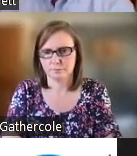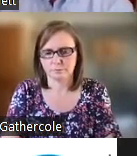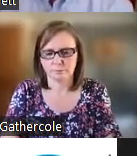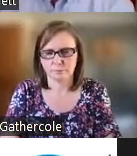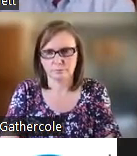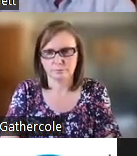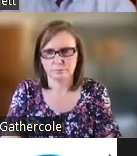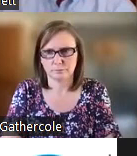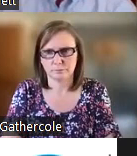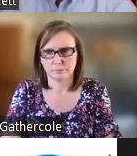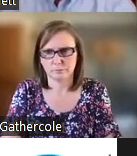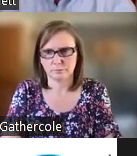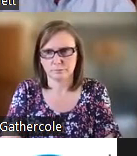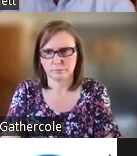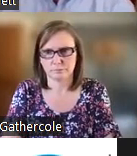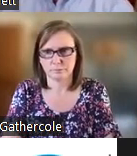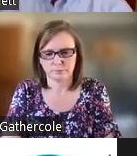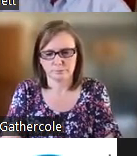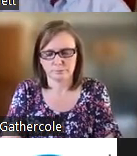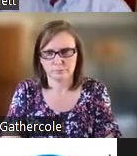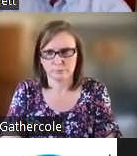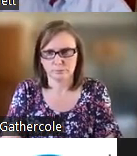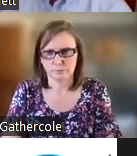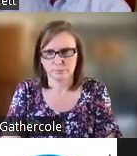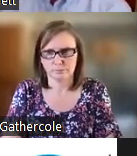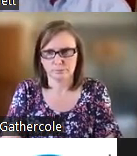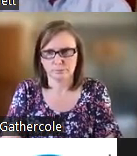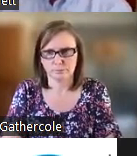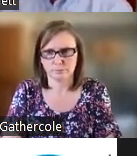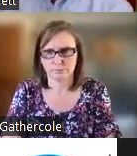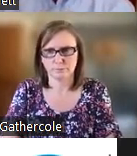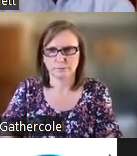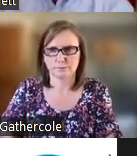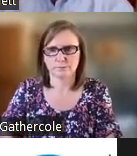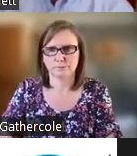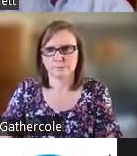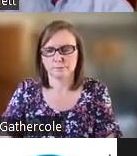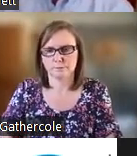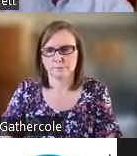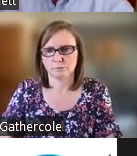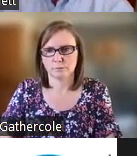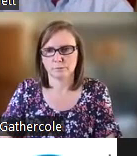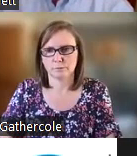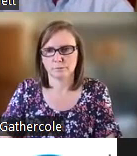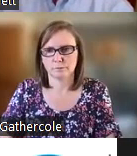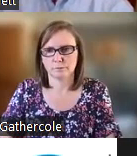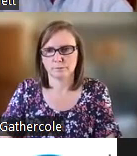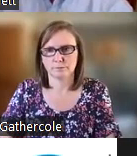Lisa Madrigal, Marina Borisov, and Webster Hendricks. Thanks everyone for your